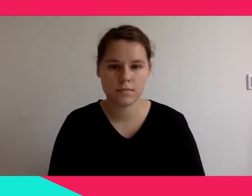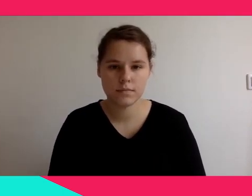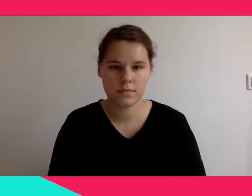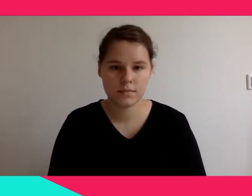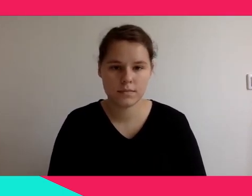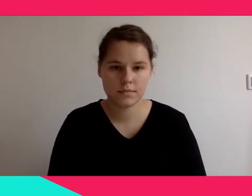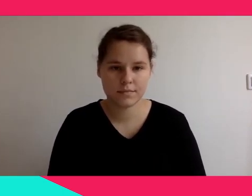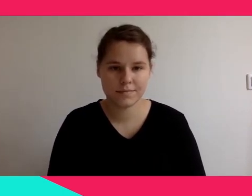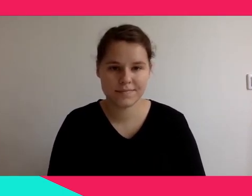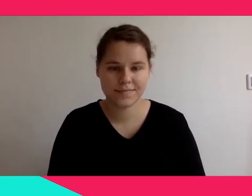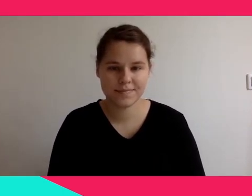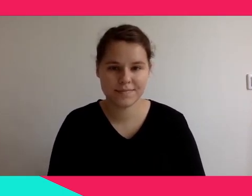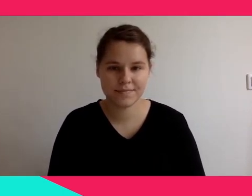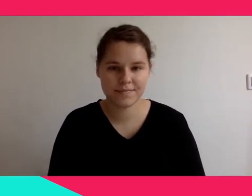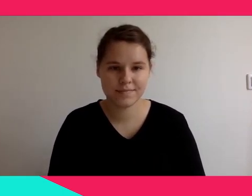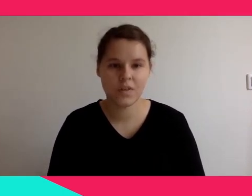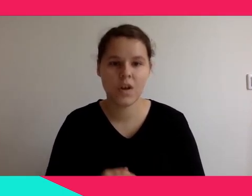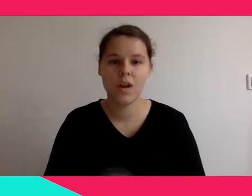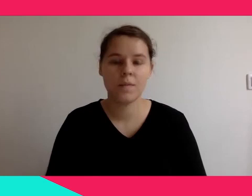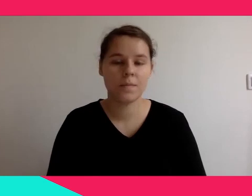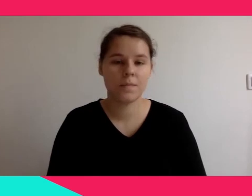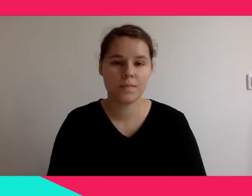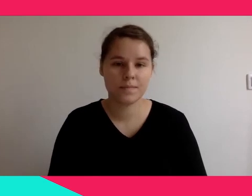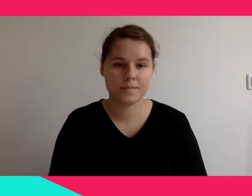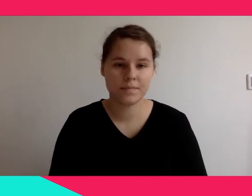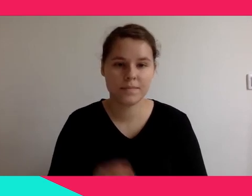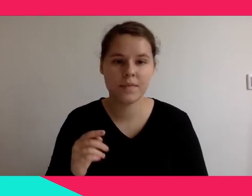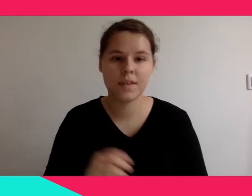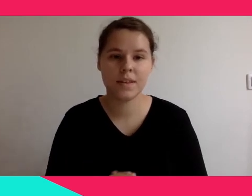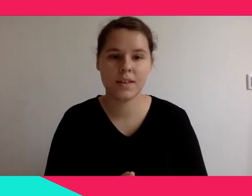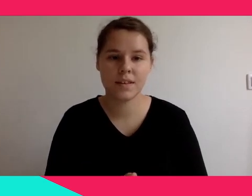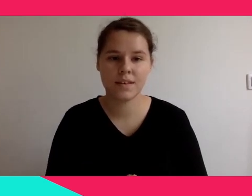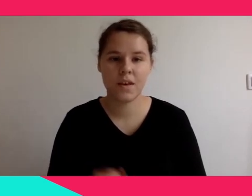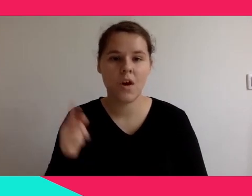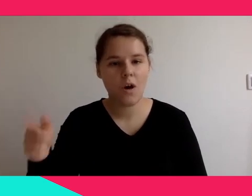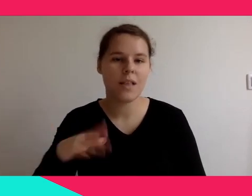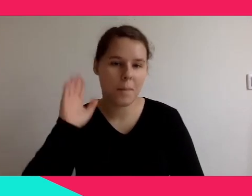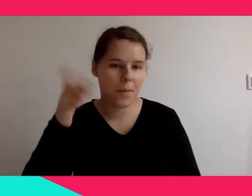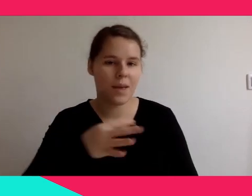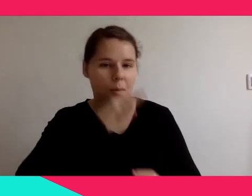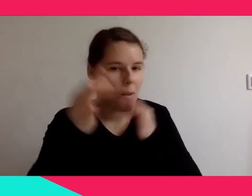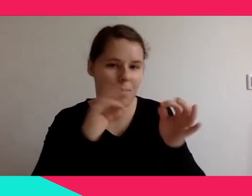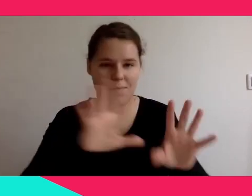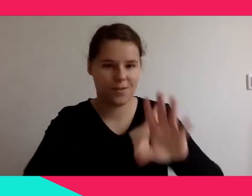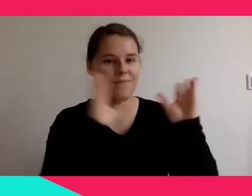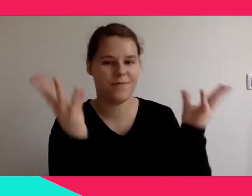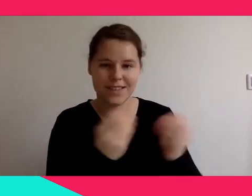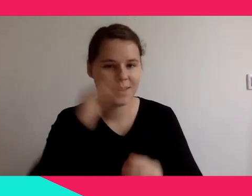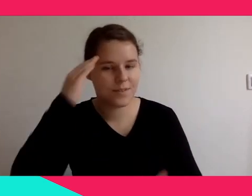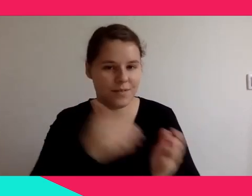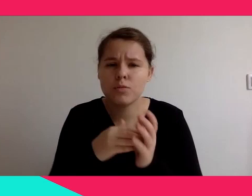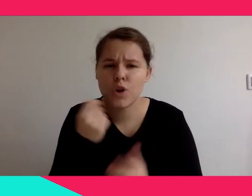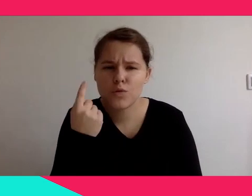mean in details. Welcome, Lizzy. We're very happy that you're here with us today. Well, thank you for having